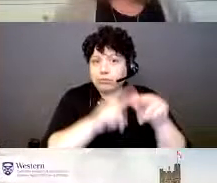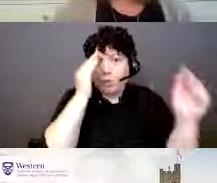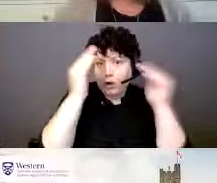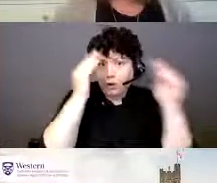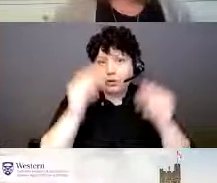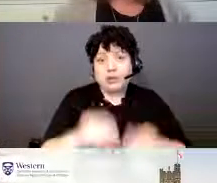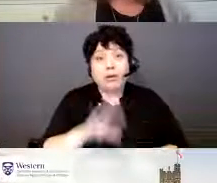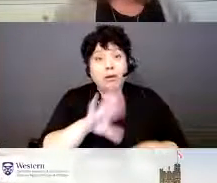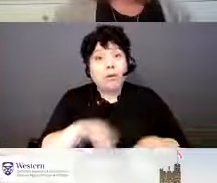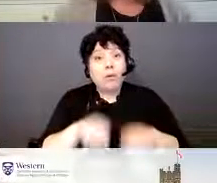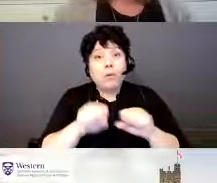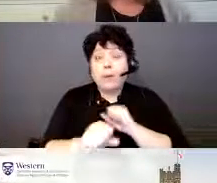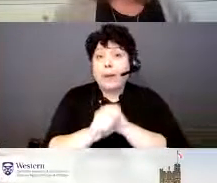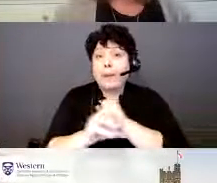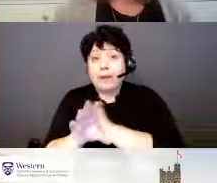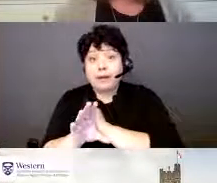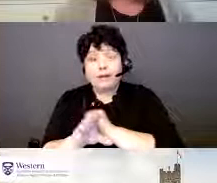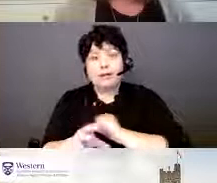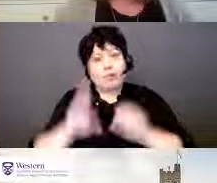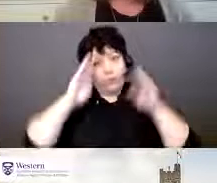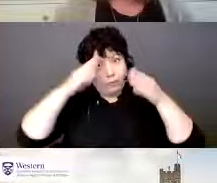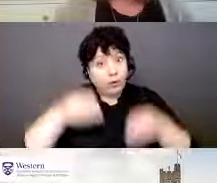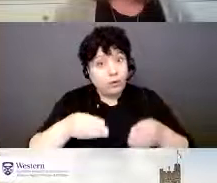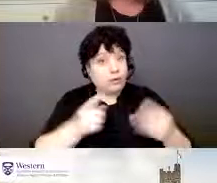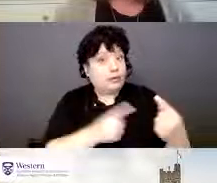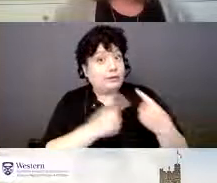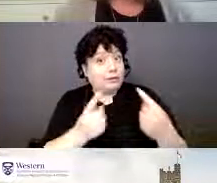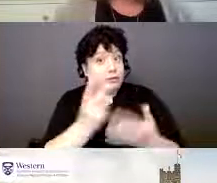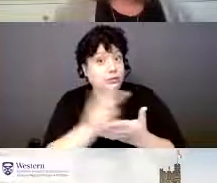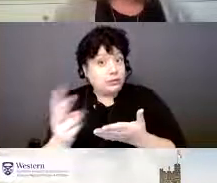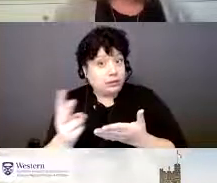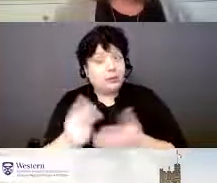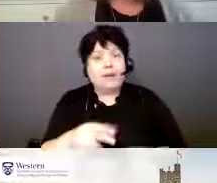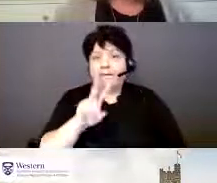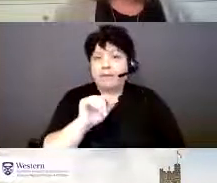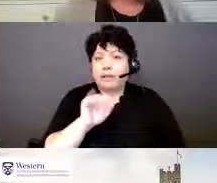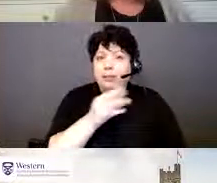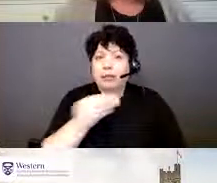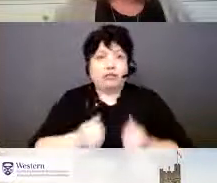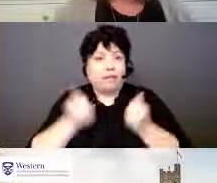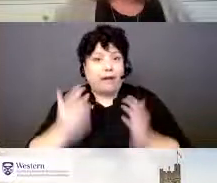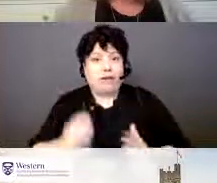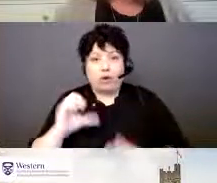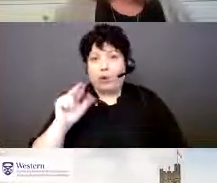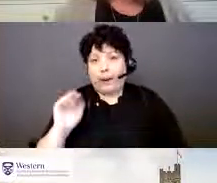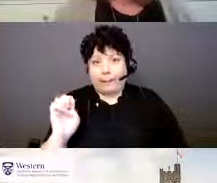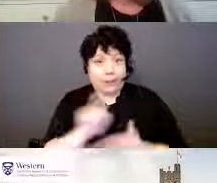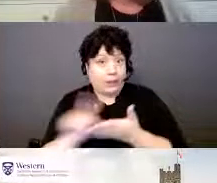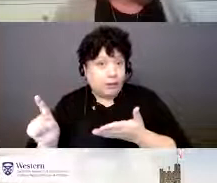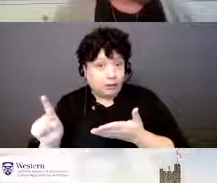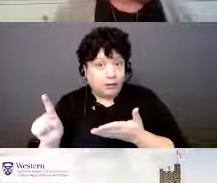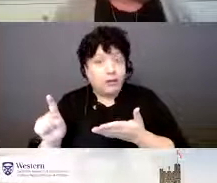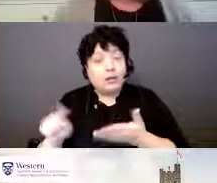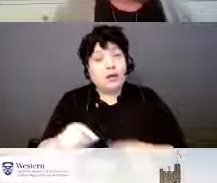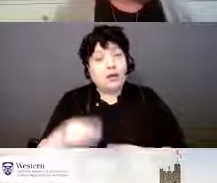the areas that we've been focused on for the last 2 weeks is around the Victims and Survivors of Crime Week. So we